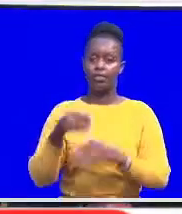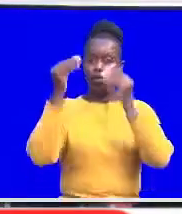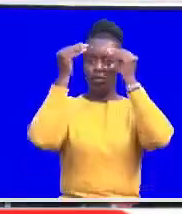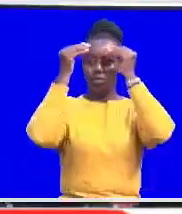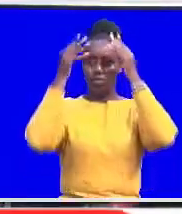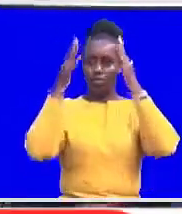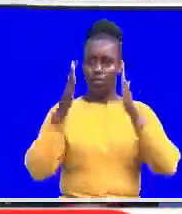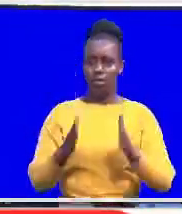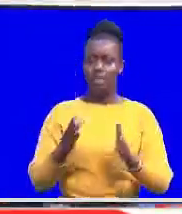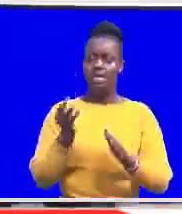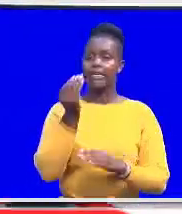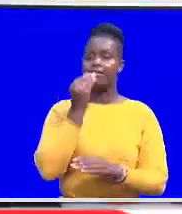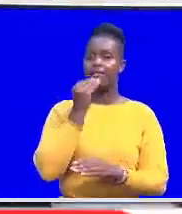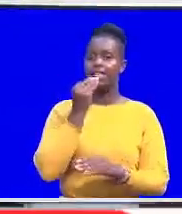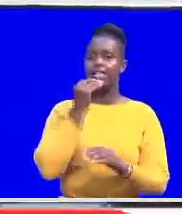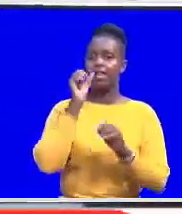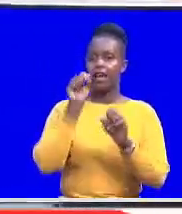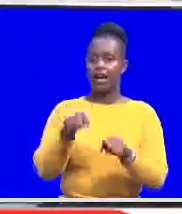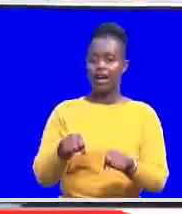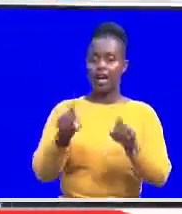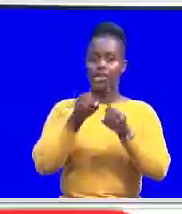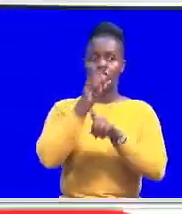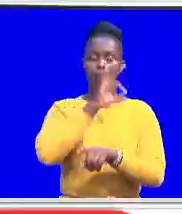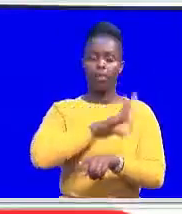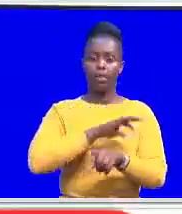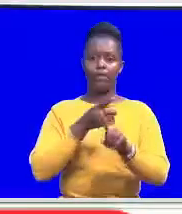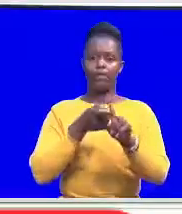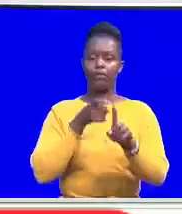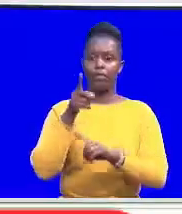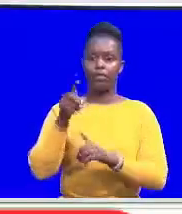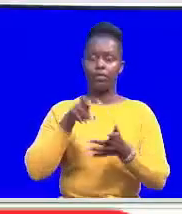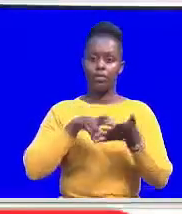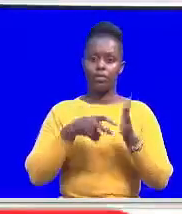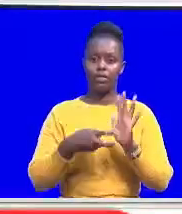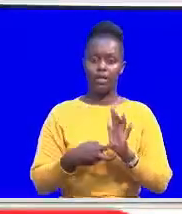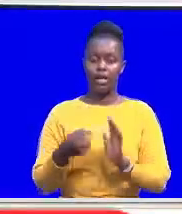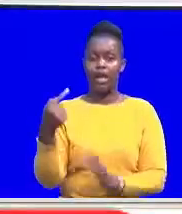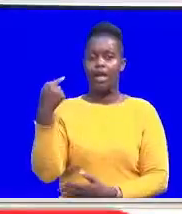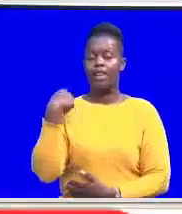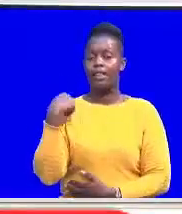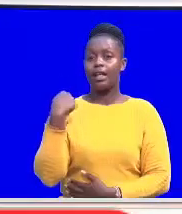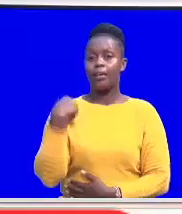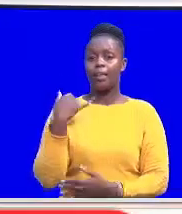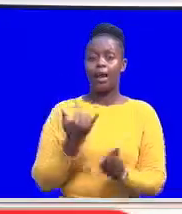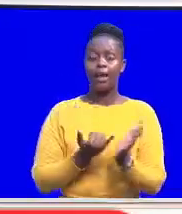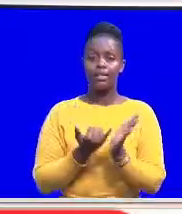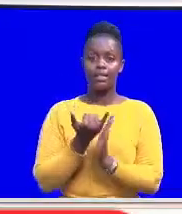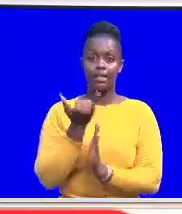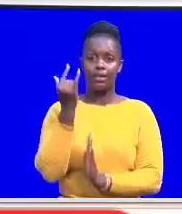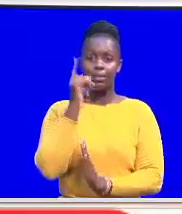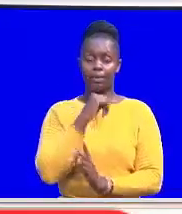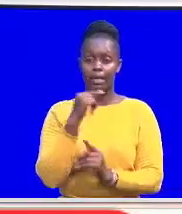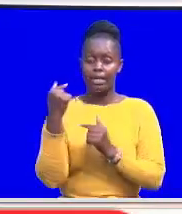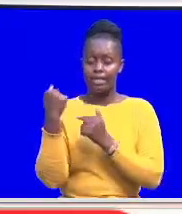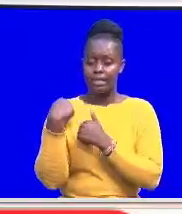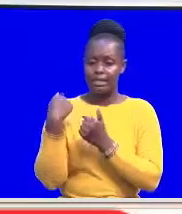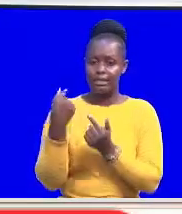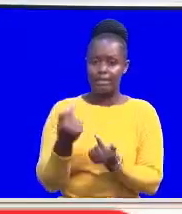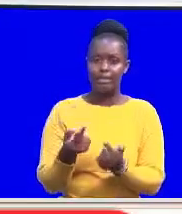attend school will benefit from this noble course. And the number has really increased since the inception of